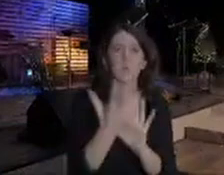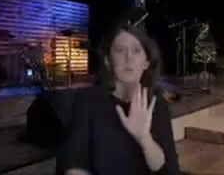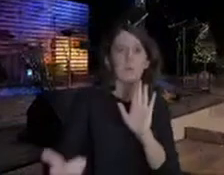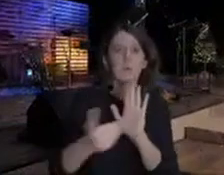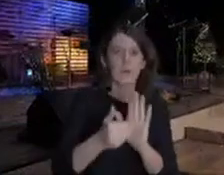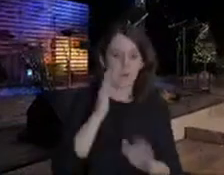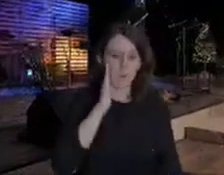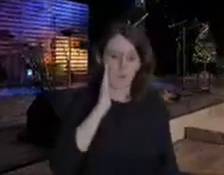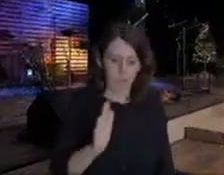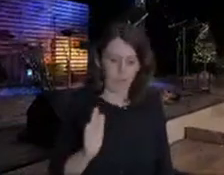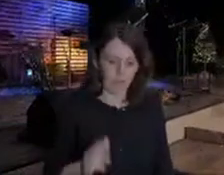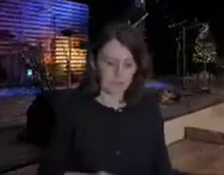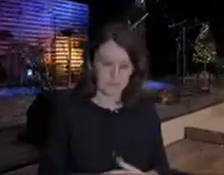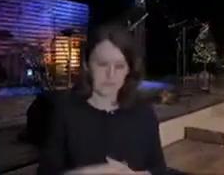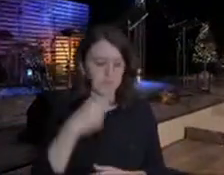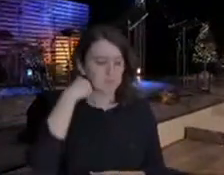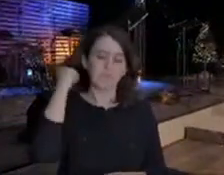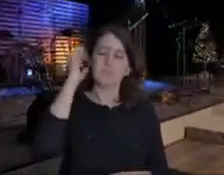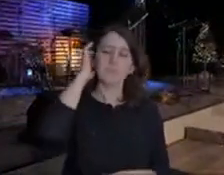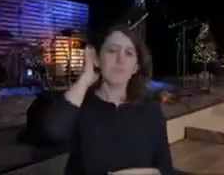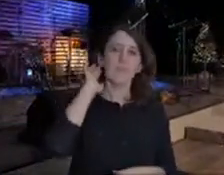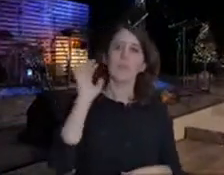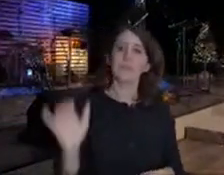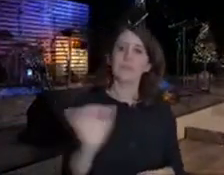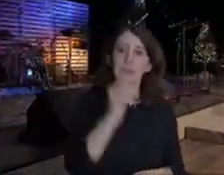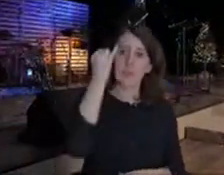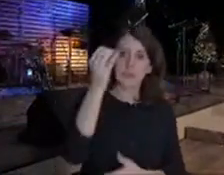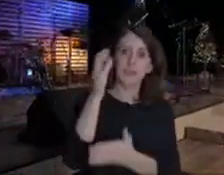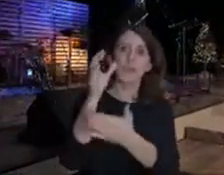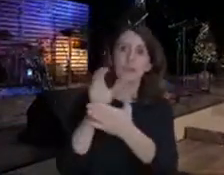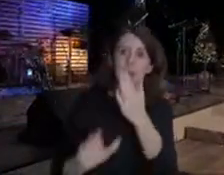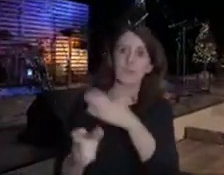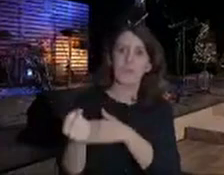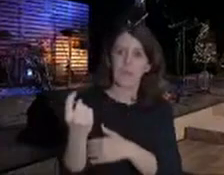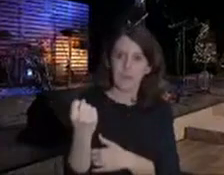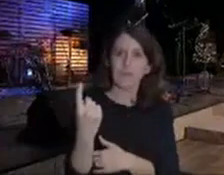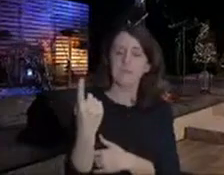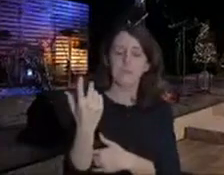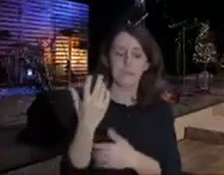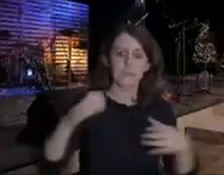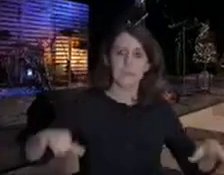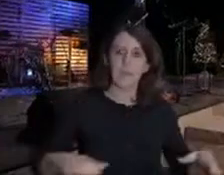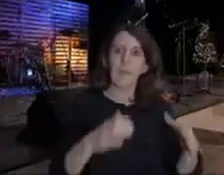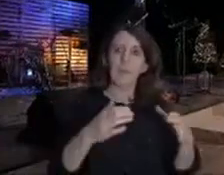stump. And you, again, just like last week, the overwhelming sense in the context here is